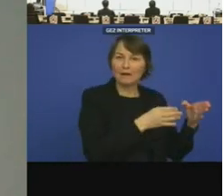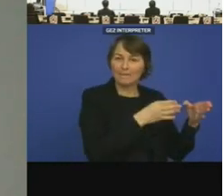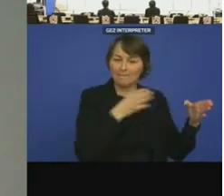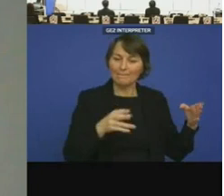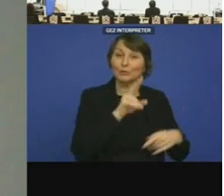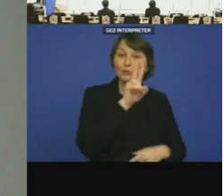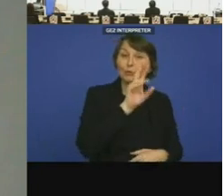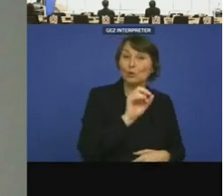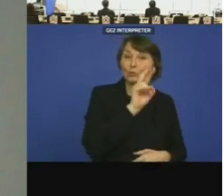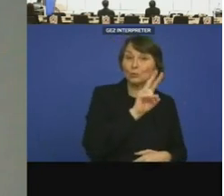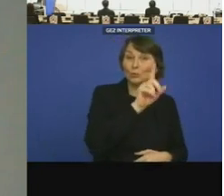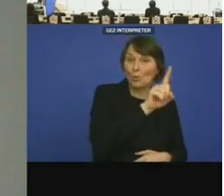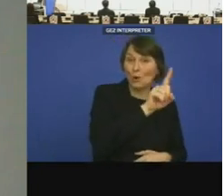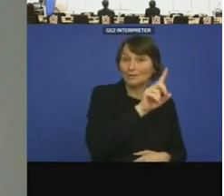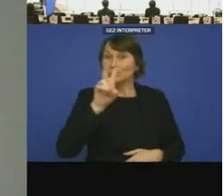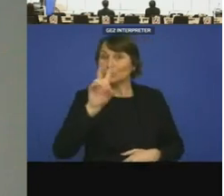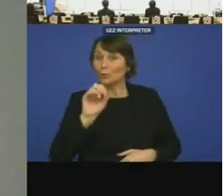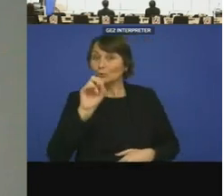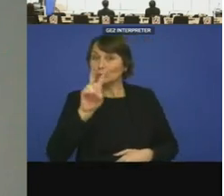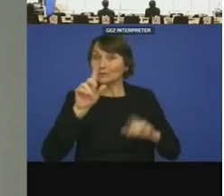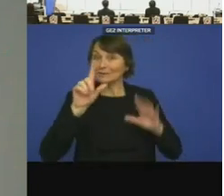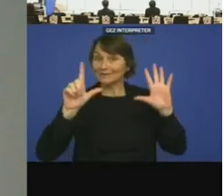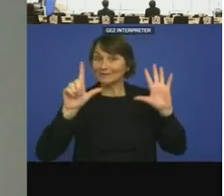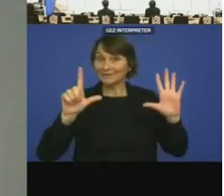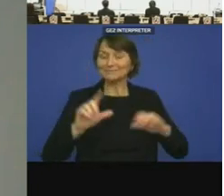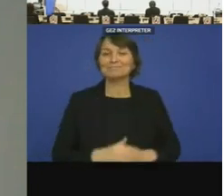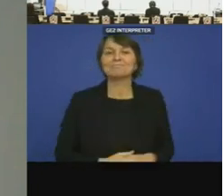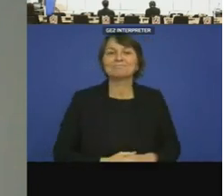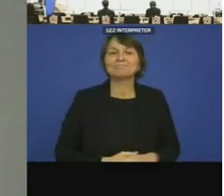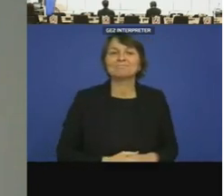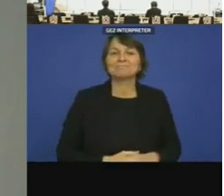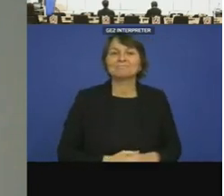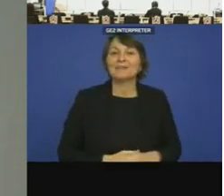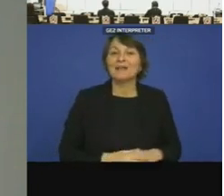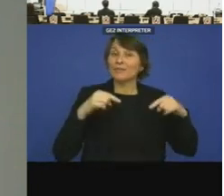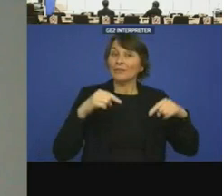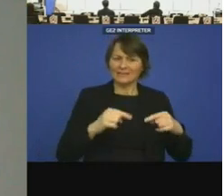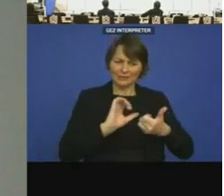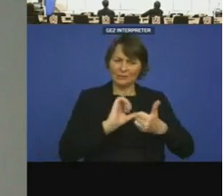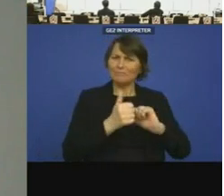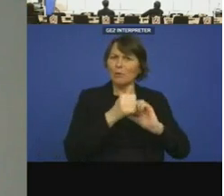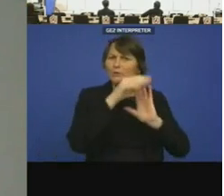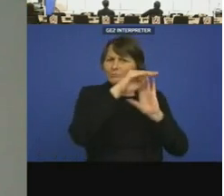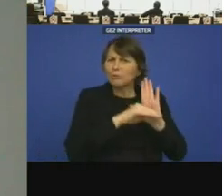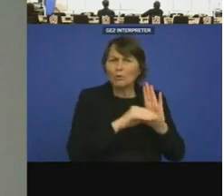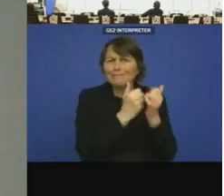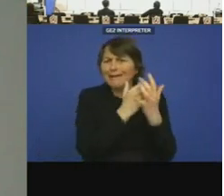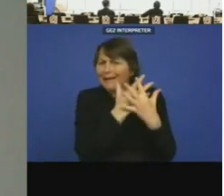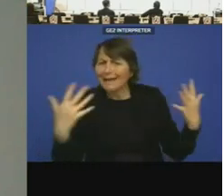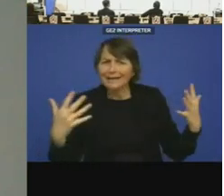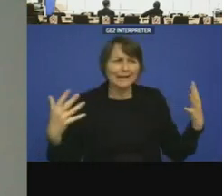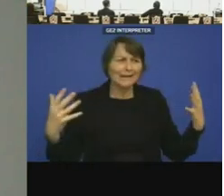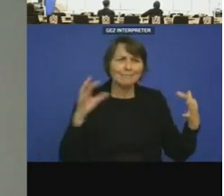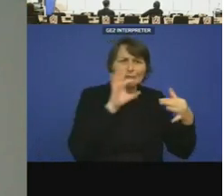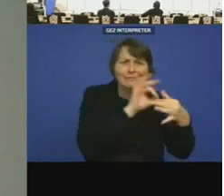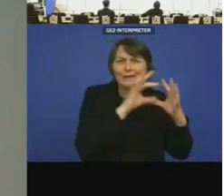2021-2027. And after all, the sport chapter of the program is a bridge from grassroots to elite sport.